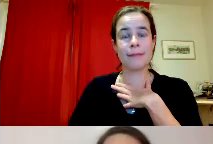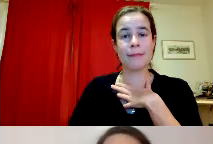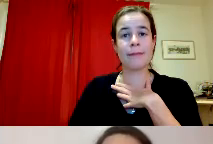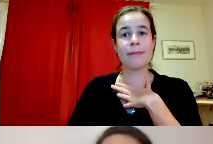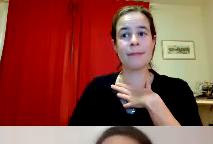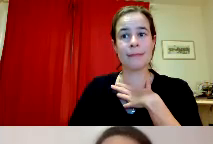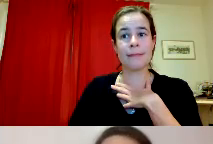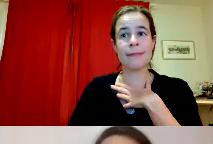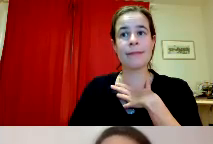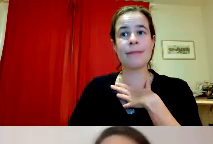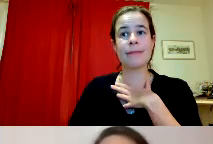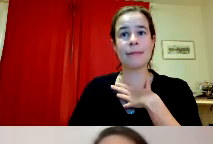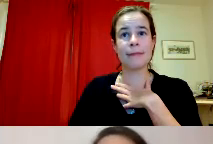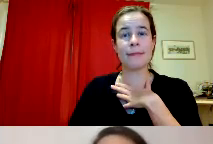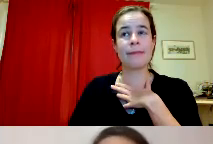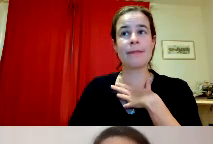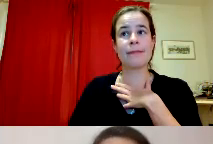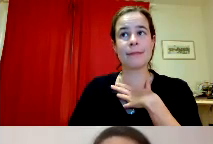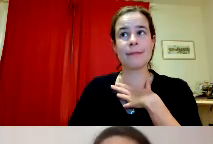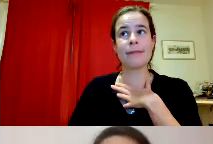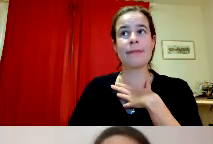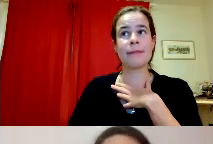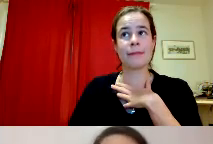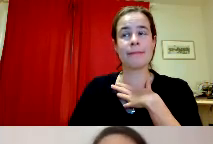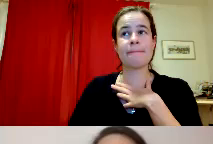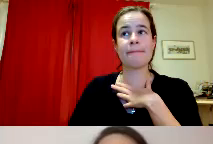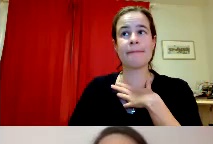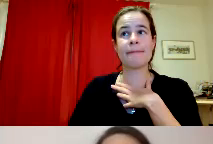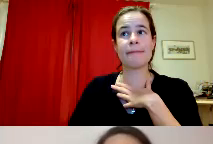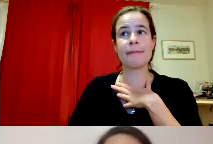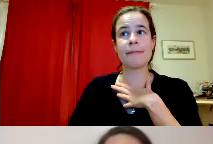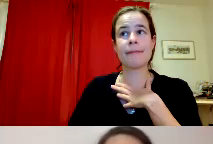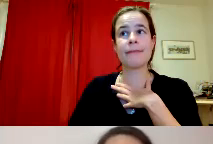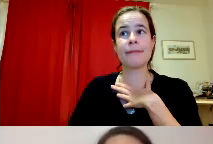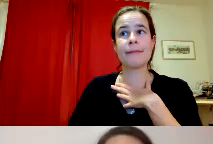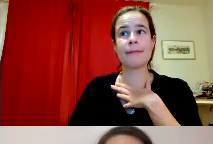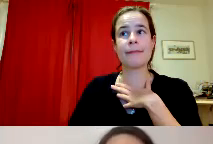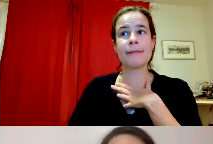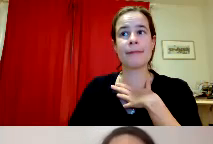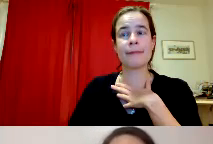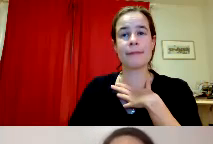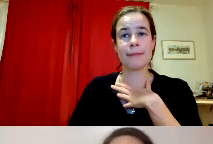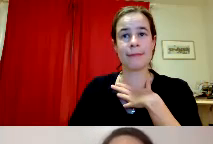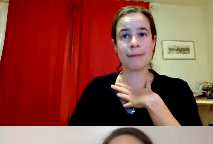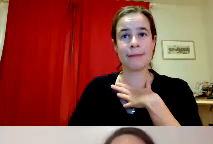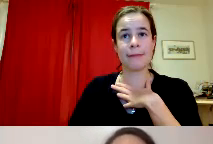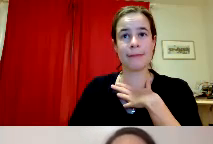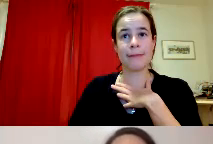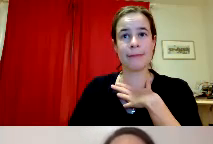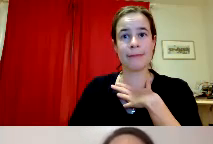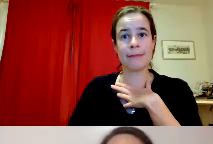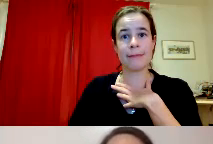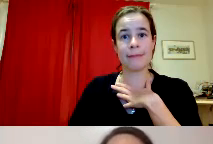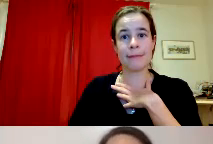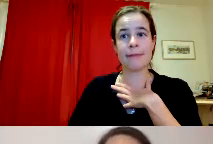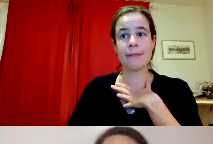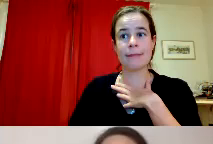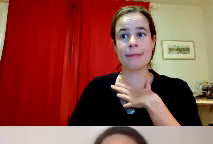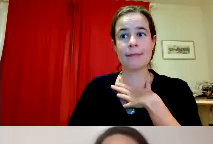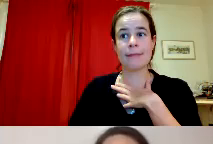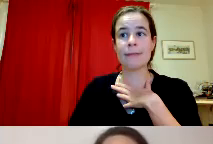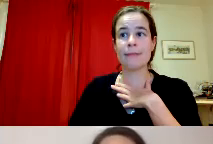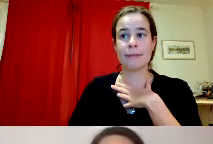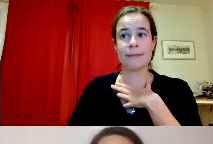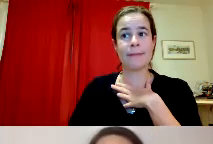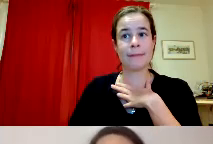about their own diet quality and their milk, which isn't usually an issue. And then 9 participants